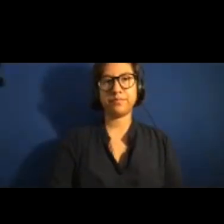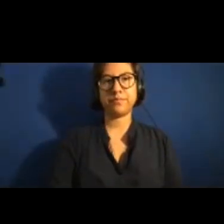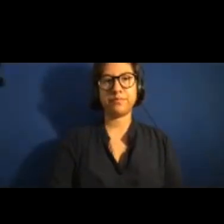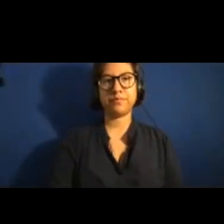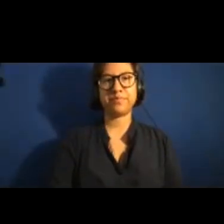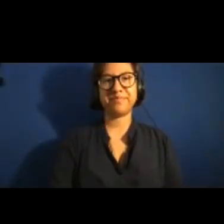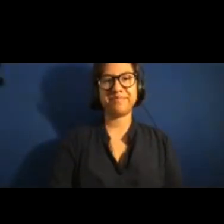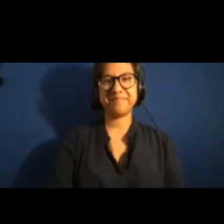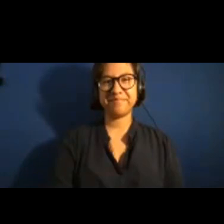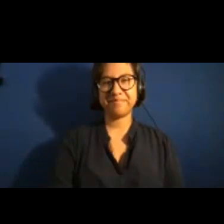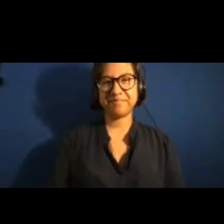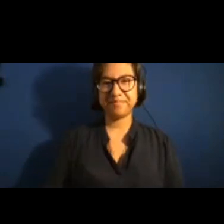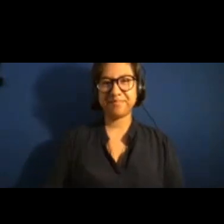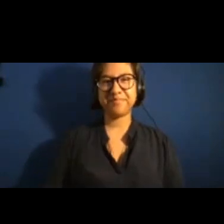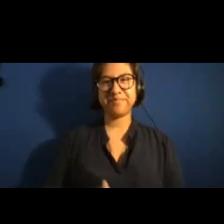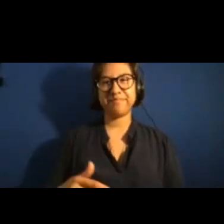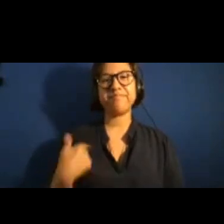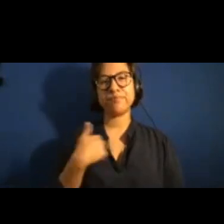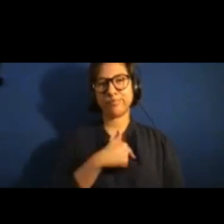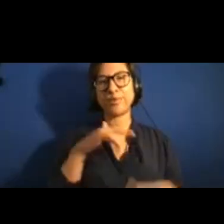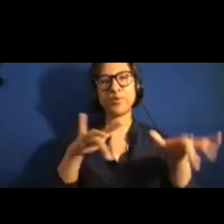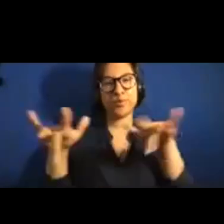Okay. We're recording.